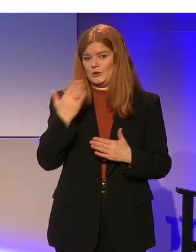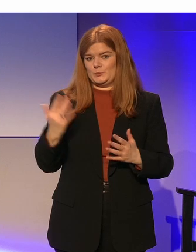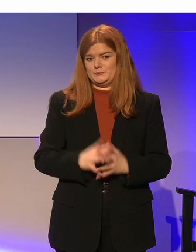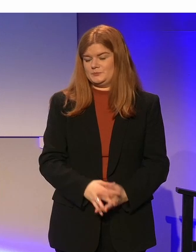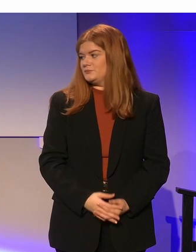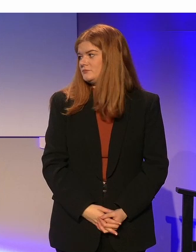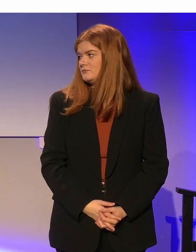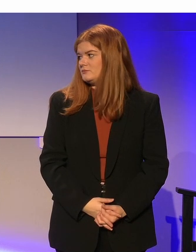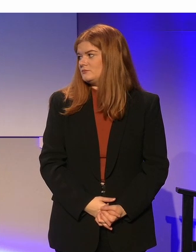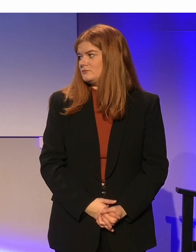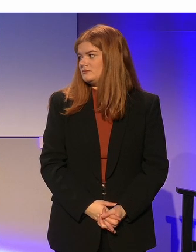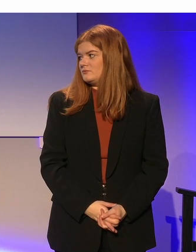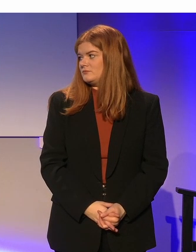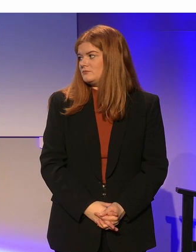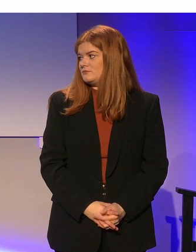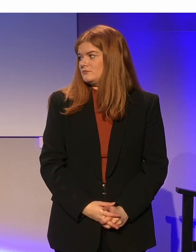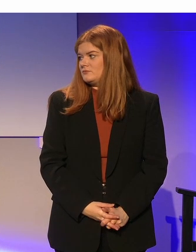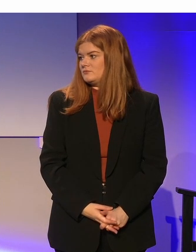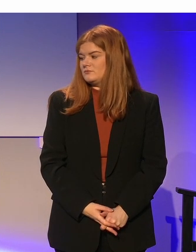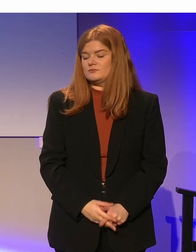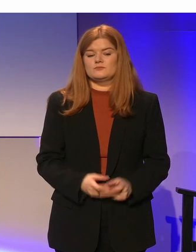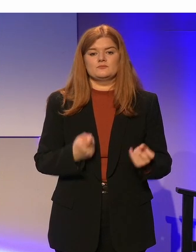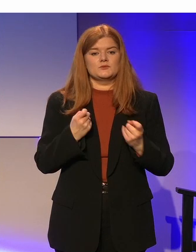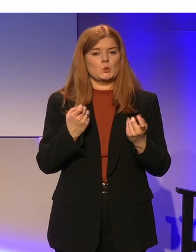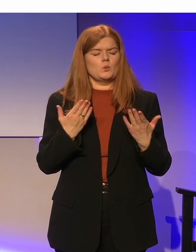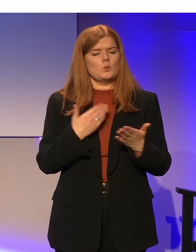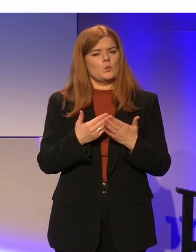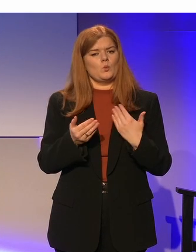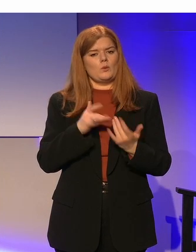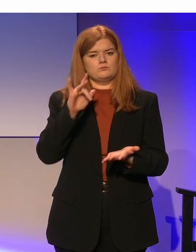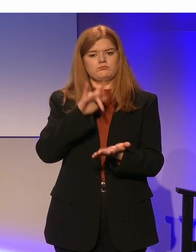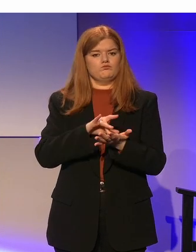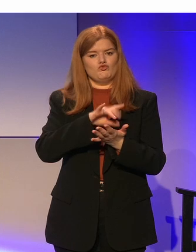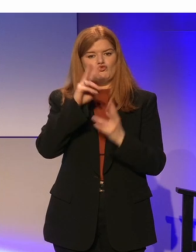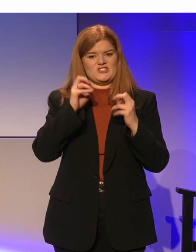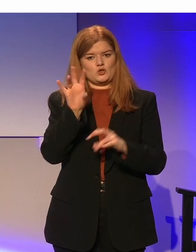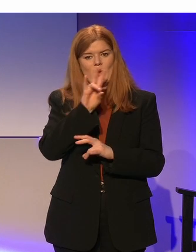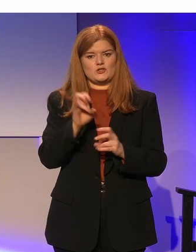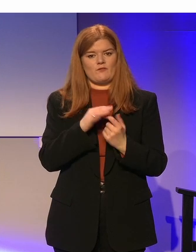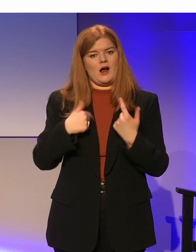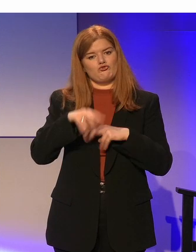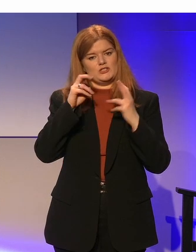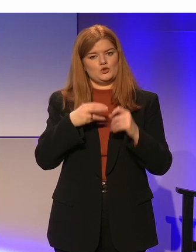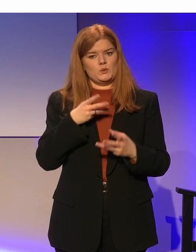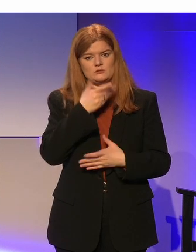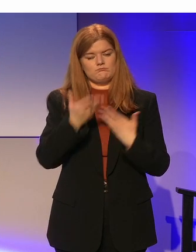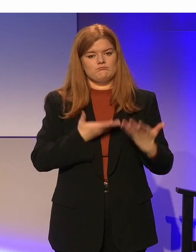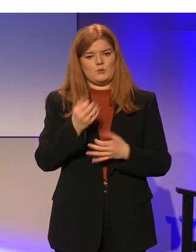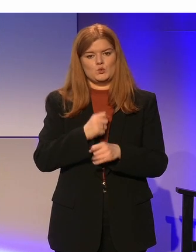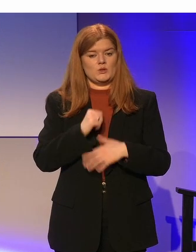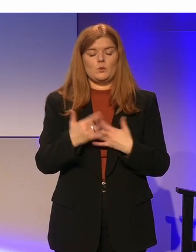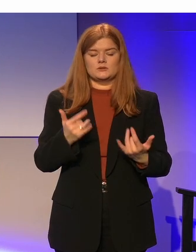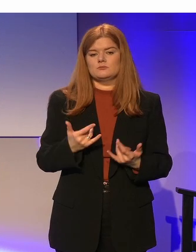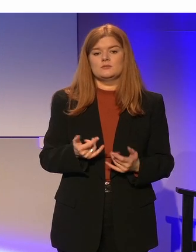you, Debs. Thank you, Lisha. So what was the core research question for the study that we're going to talk to you about today?